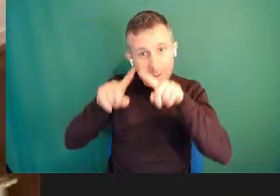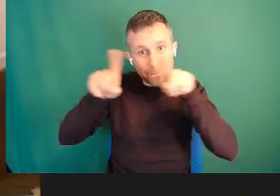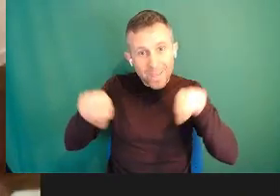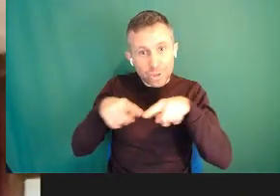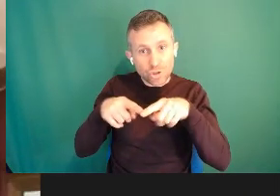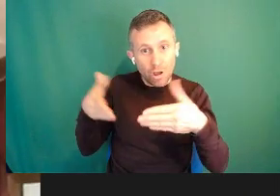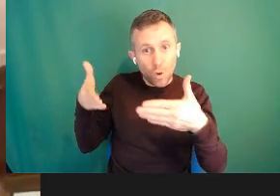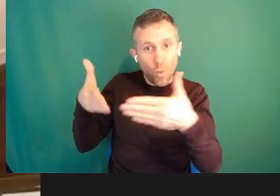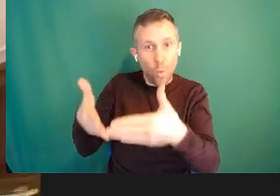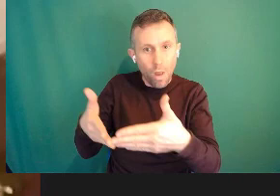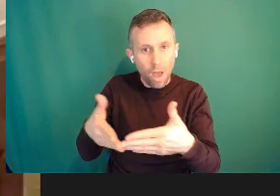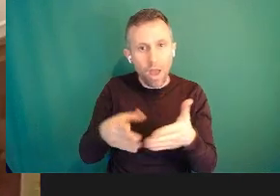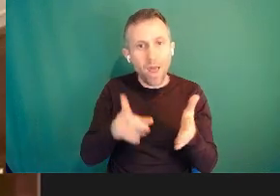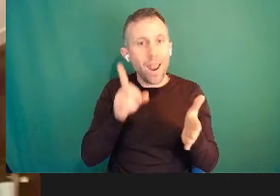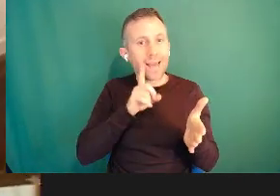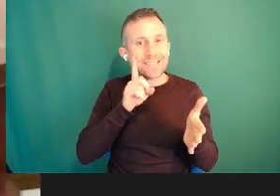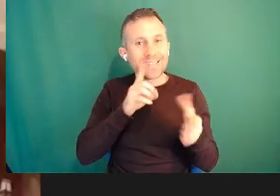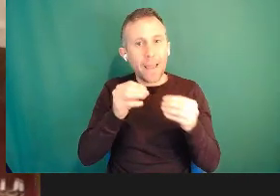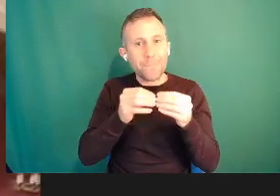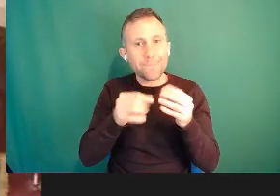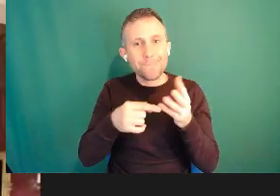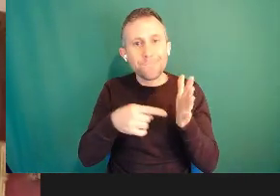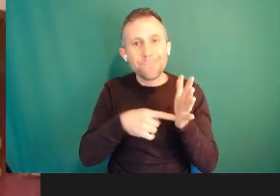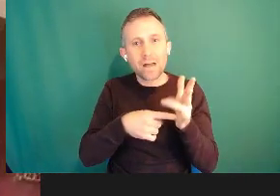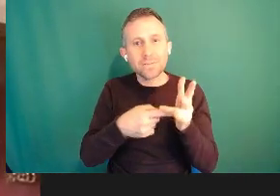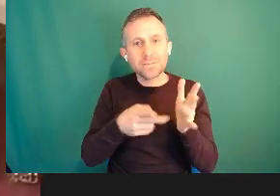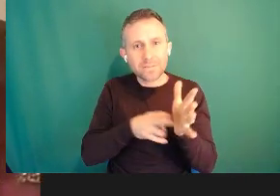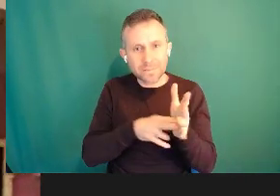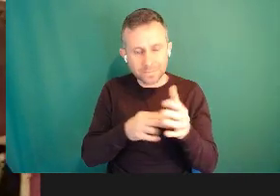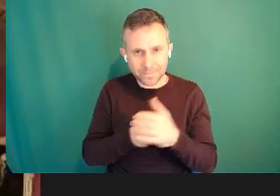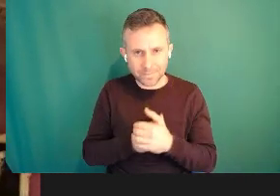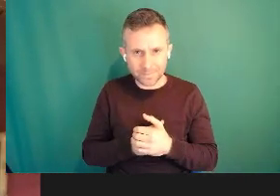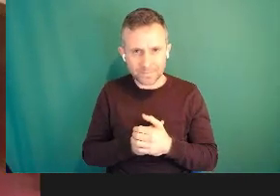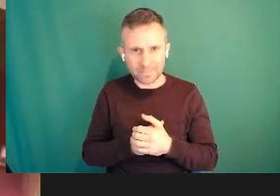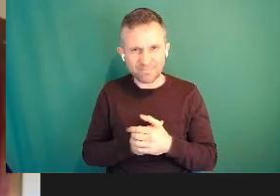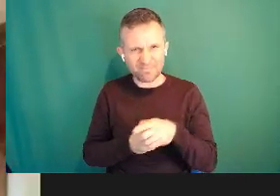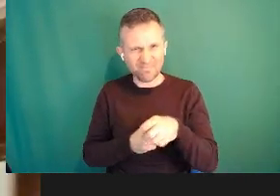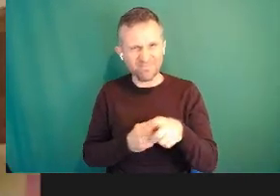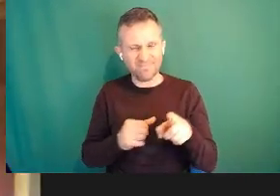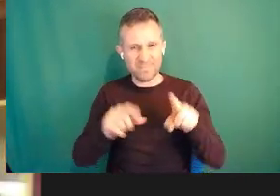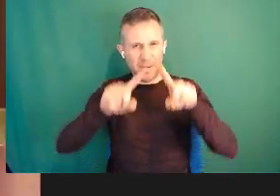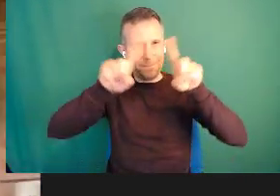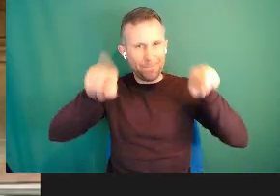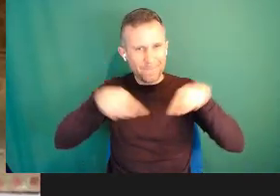Many of the other paintings that are here actually are owned by Bamber's cousin,